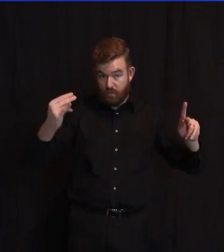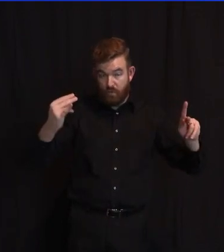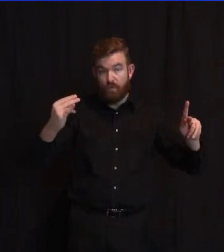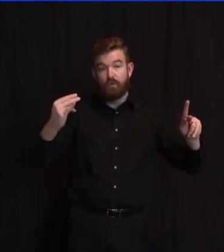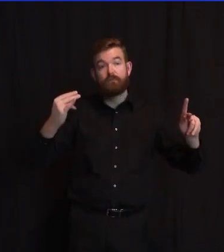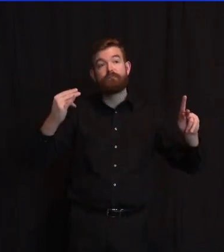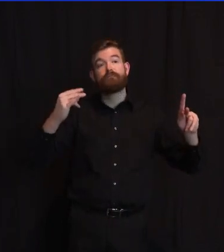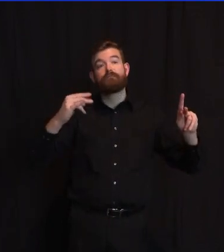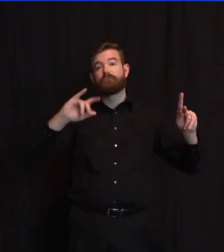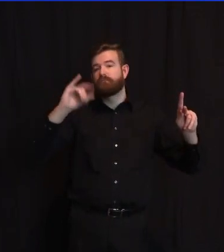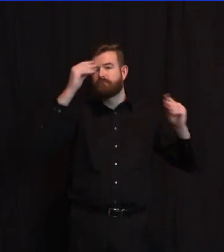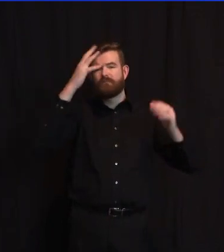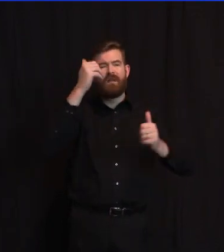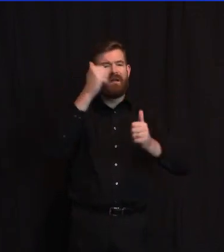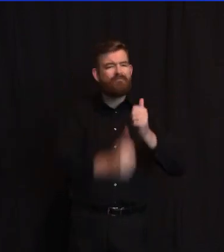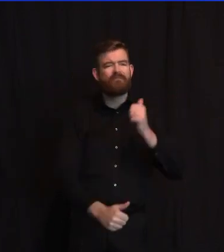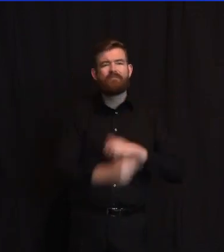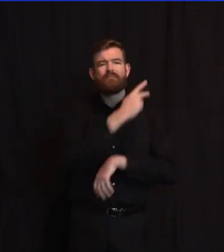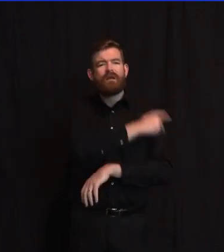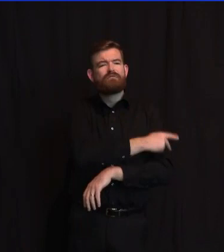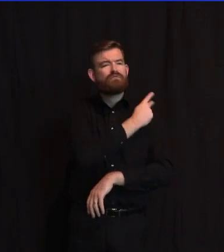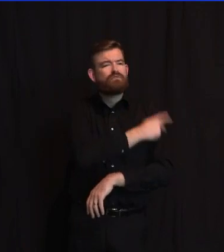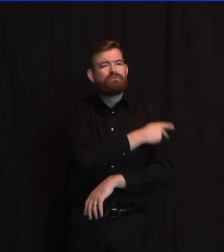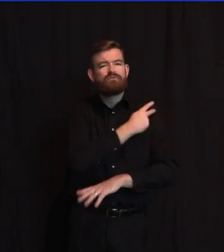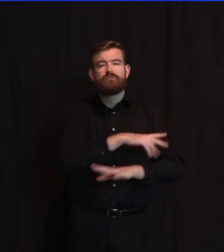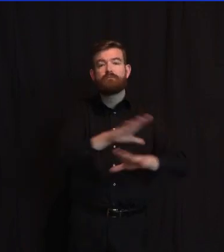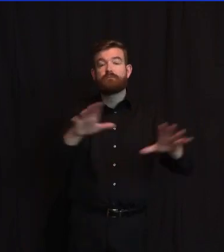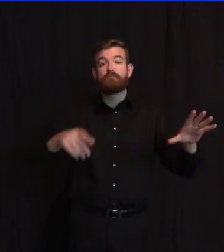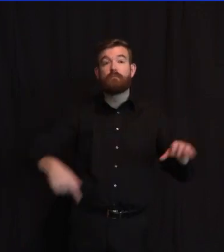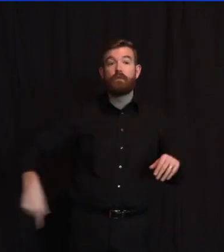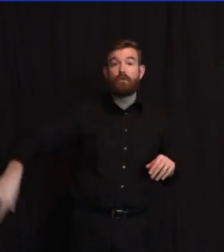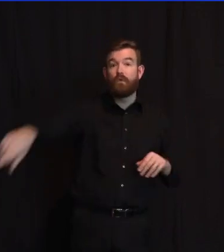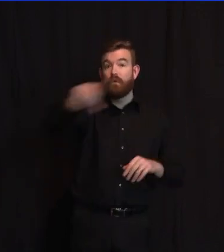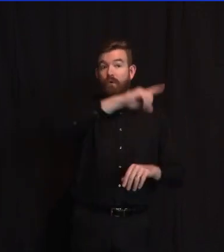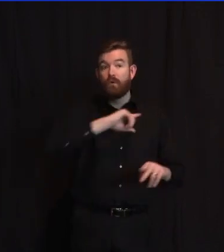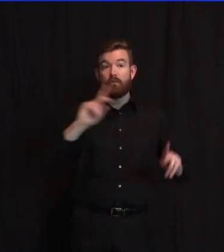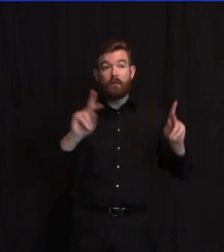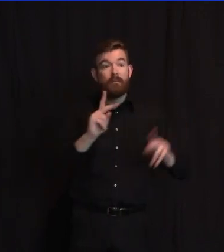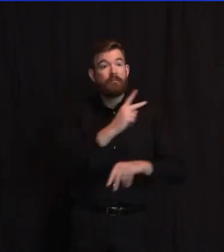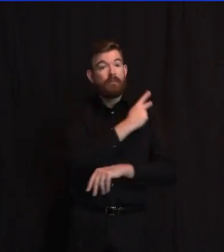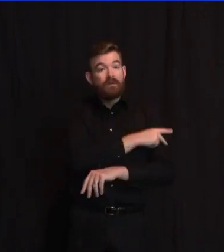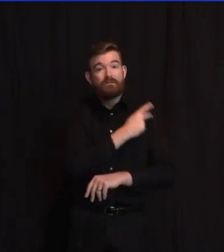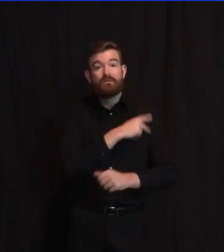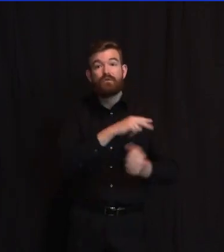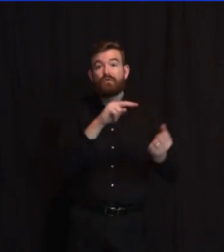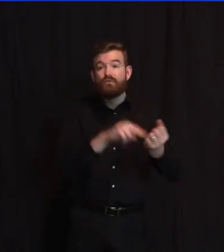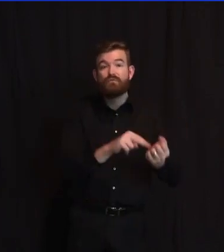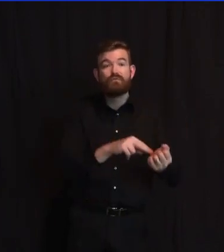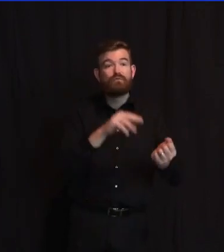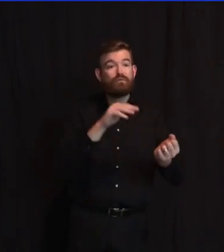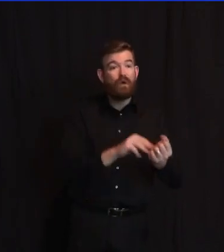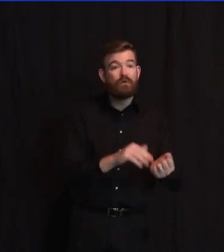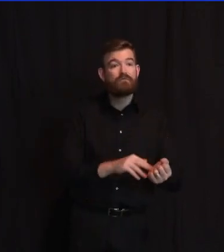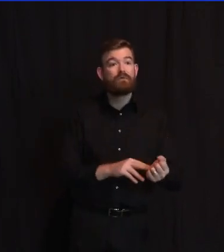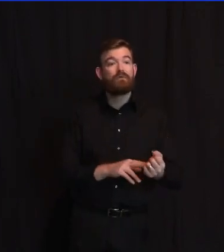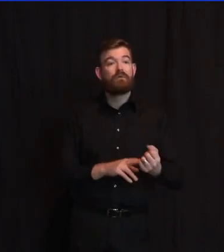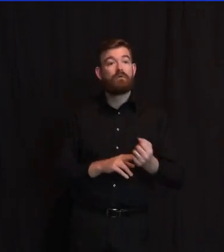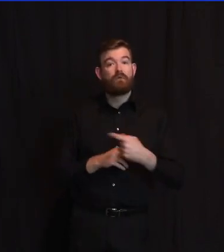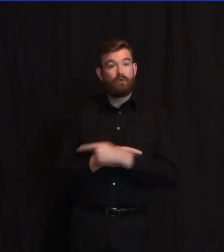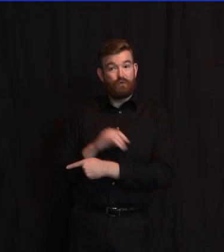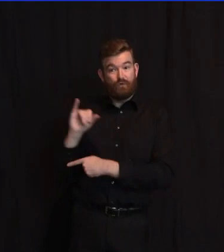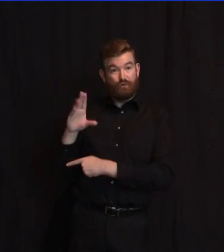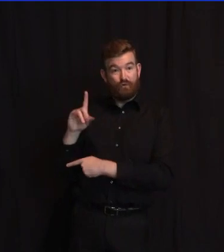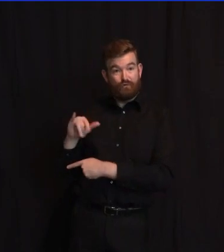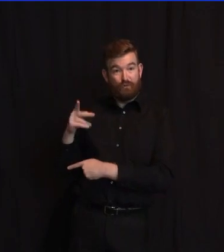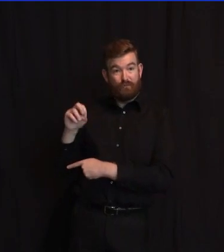of care, that there is no greater advocate for you than Commissioner Persicelli. Her passion and compassion